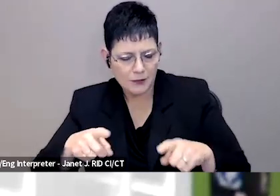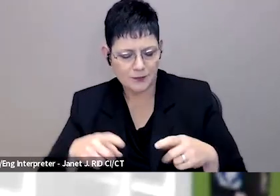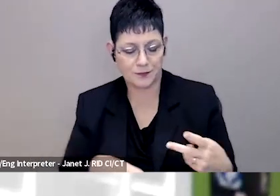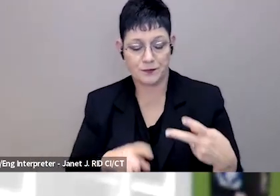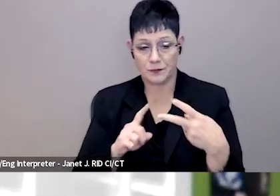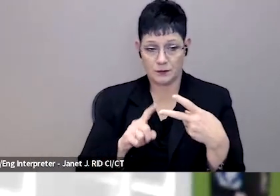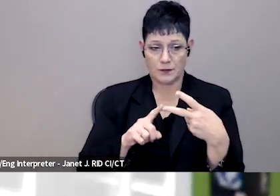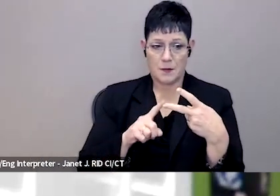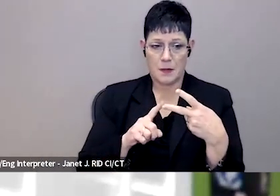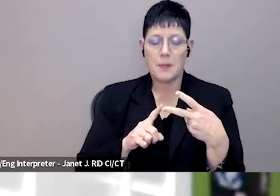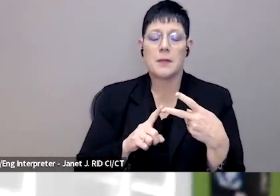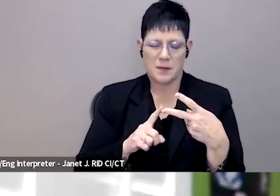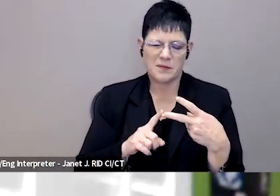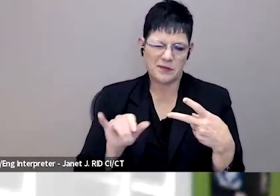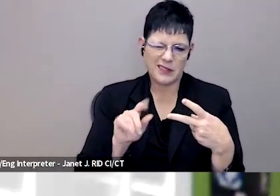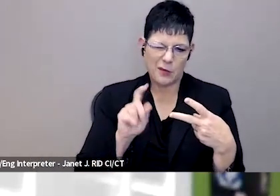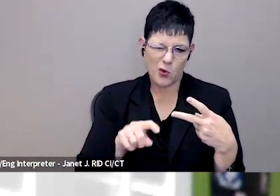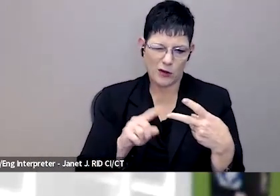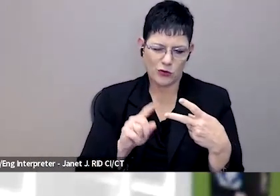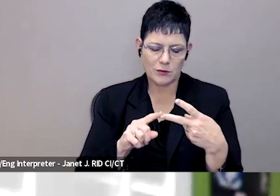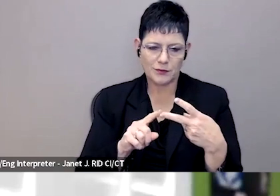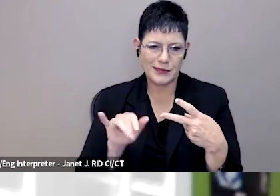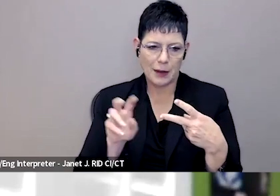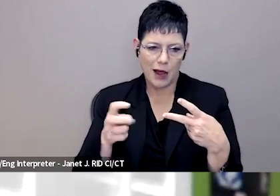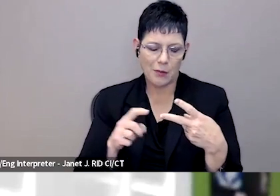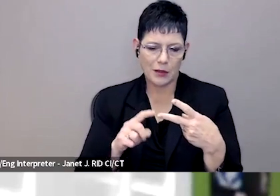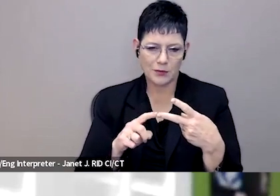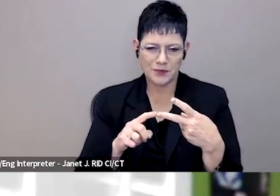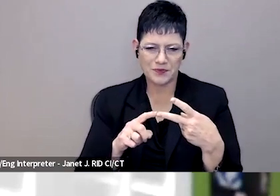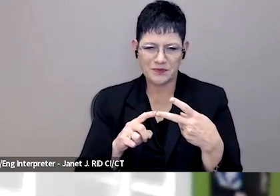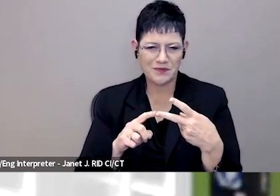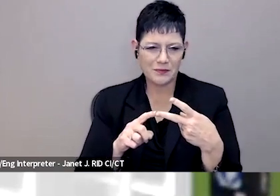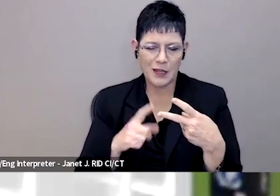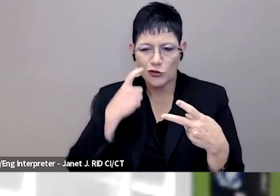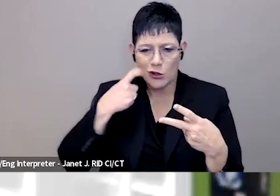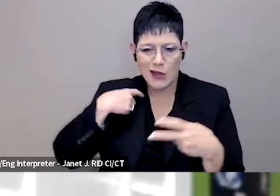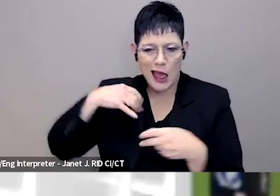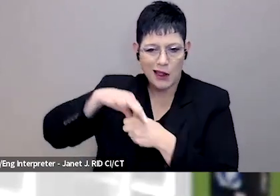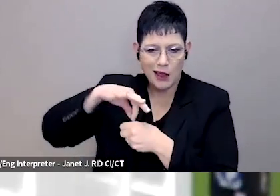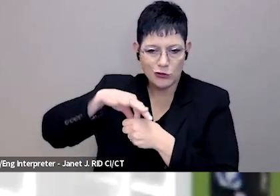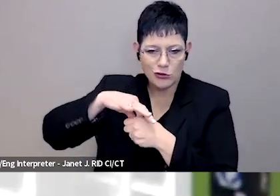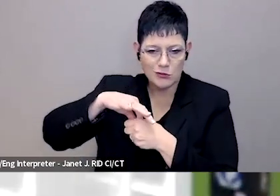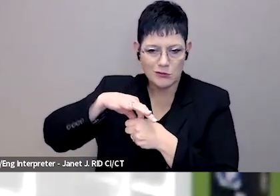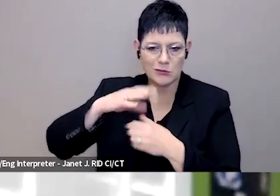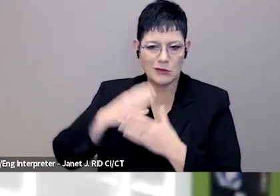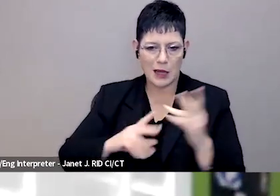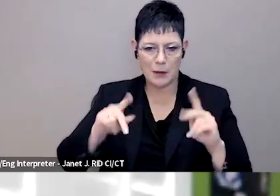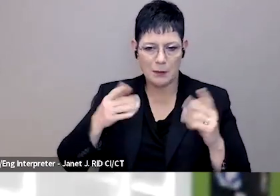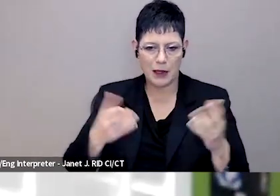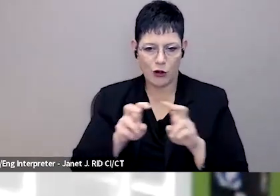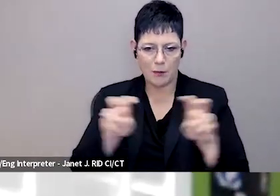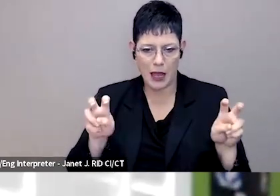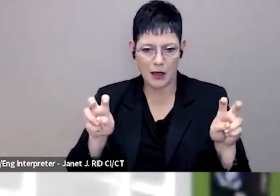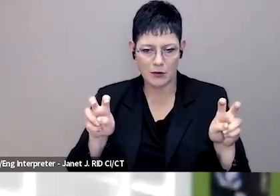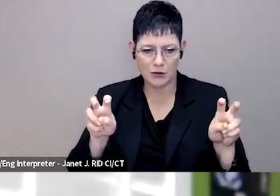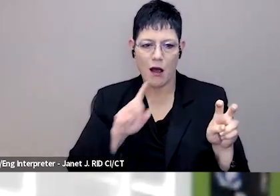guess in the same question, same topic, obviously we just had an election. I know certain people on the panel that are